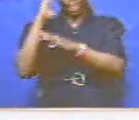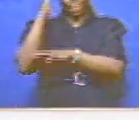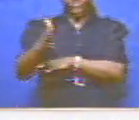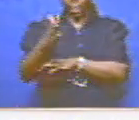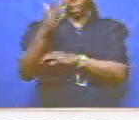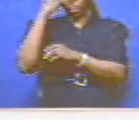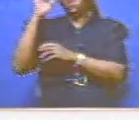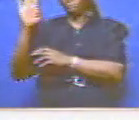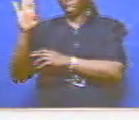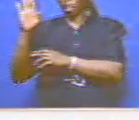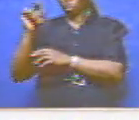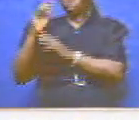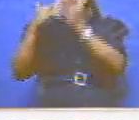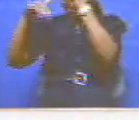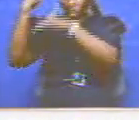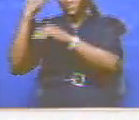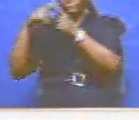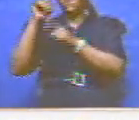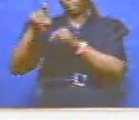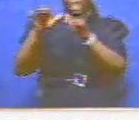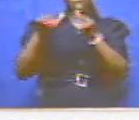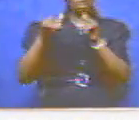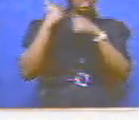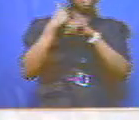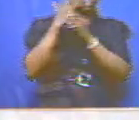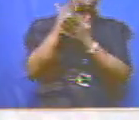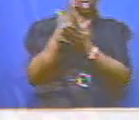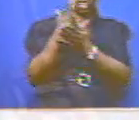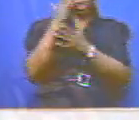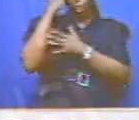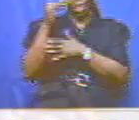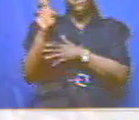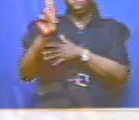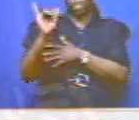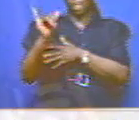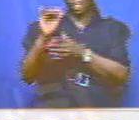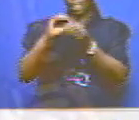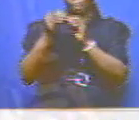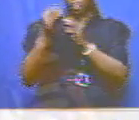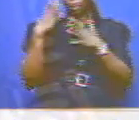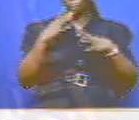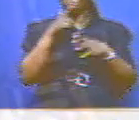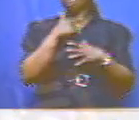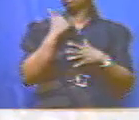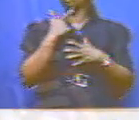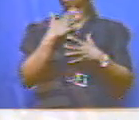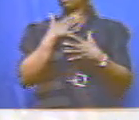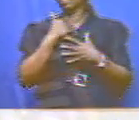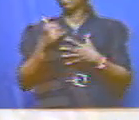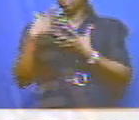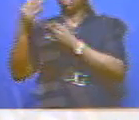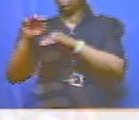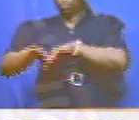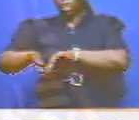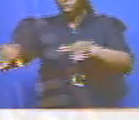B, you qualify, but you still have to wait to make sure that, because they use that to regulate the number of people they would like to go for to swim. Mm-hmm. And then the